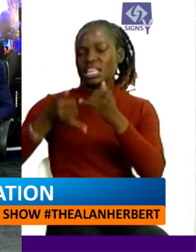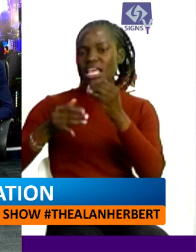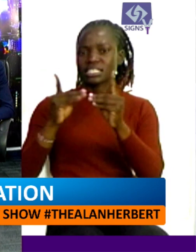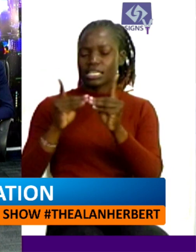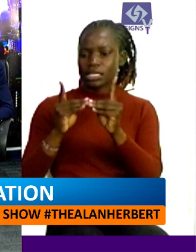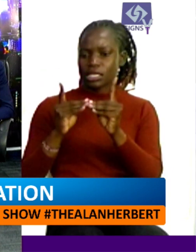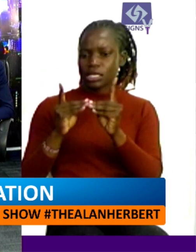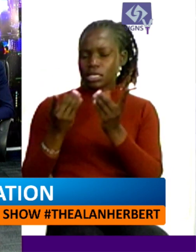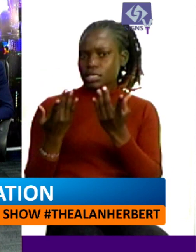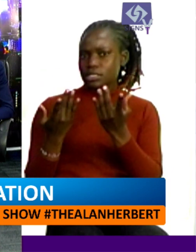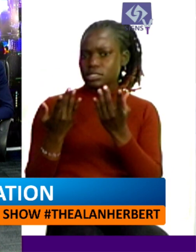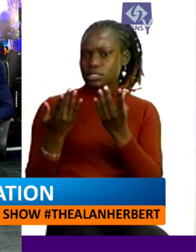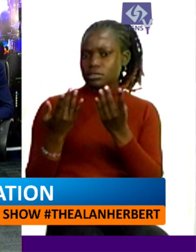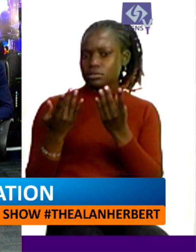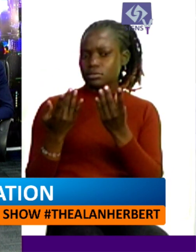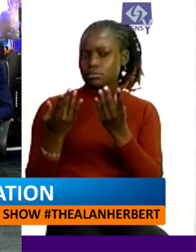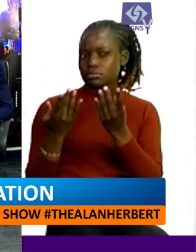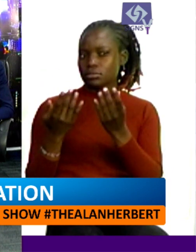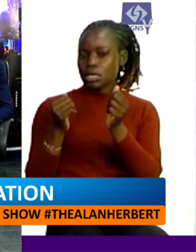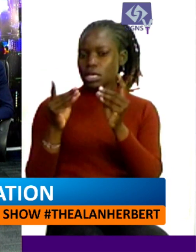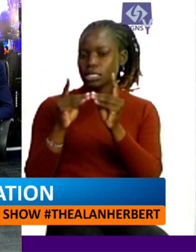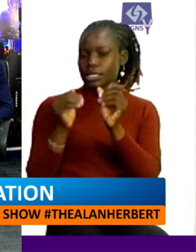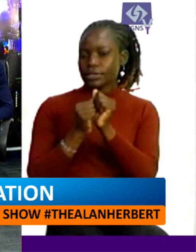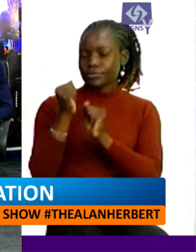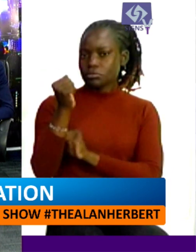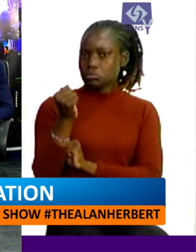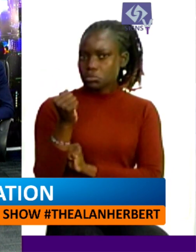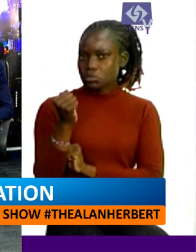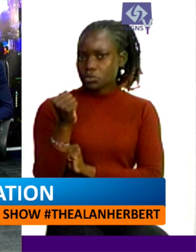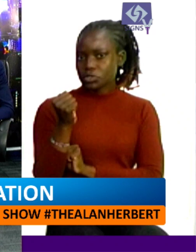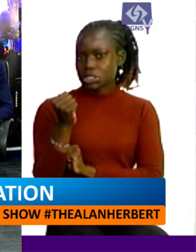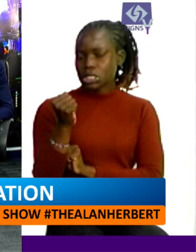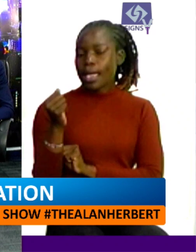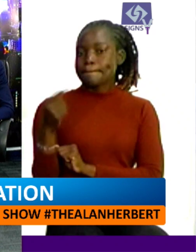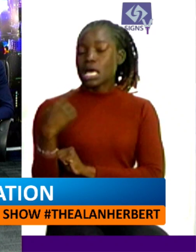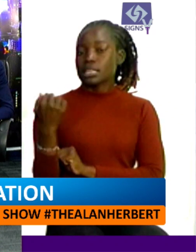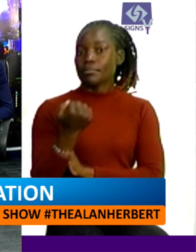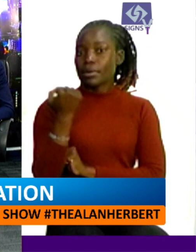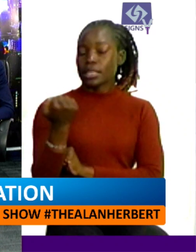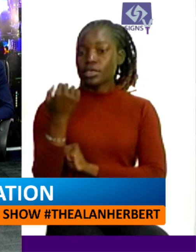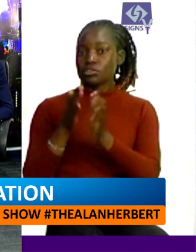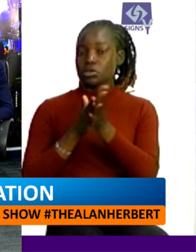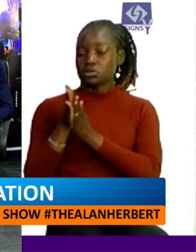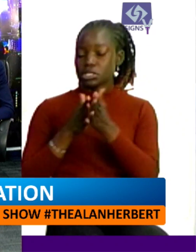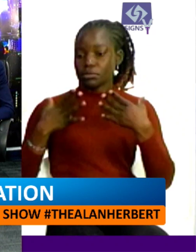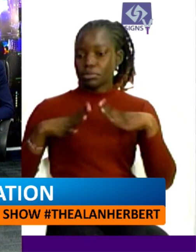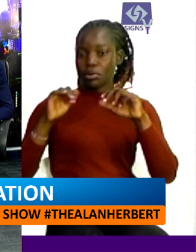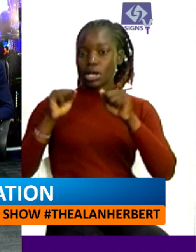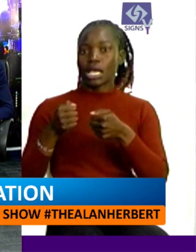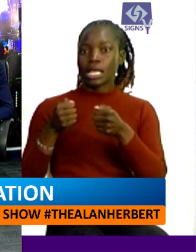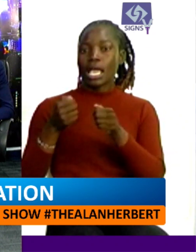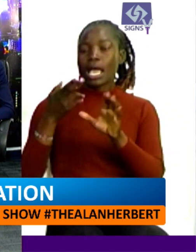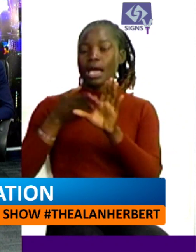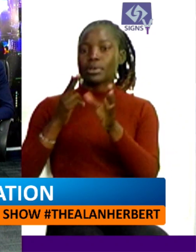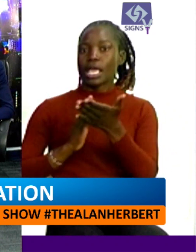15th at I think by midnight, that's 11:59. So interested prospective applicants can apply through